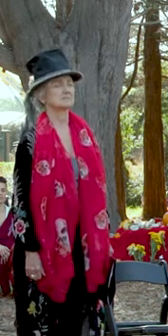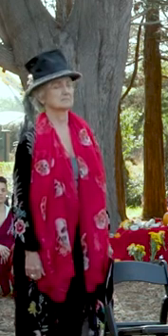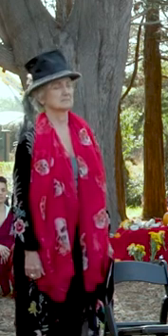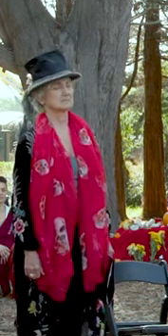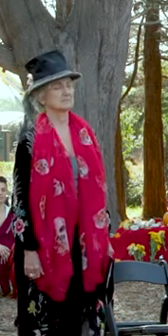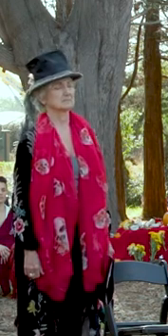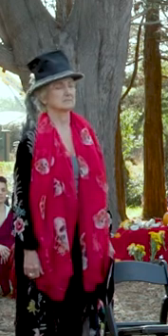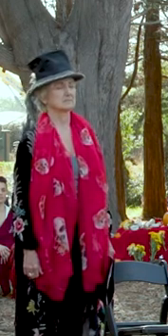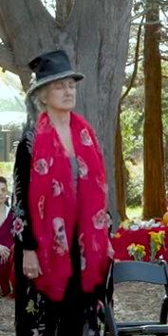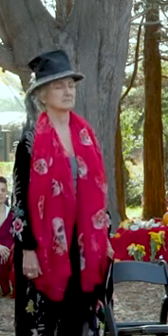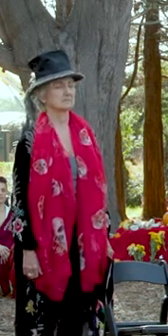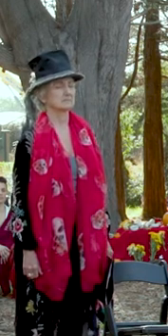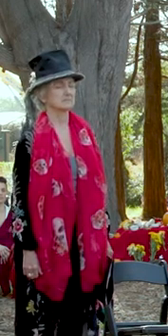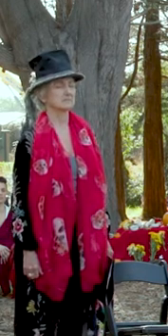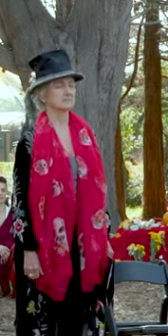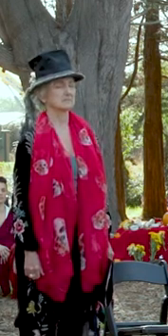Carol Hill,